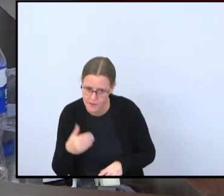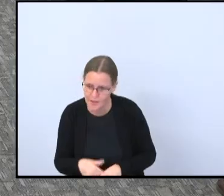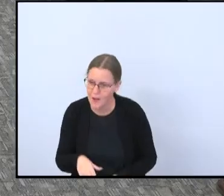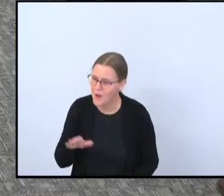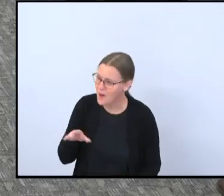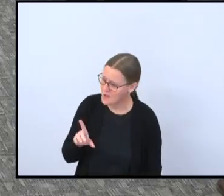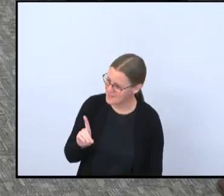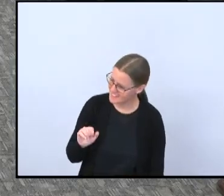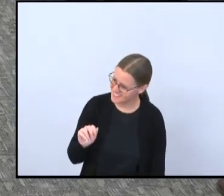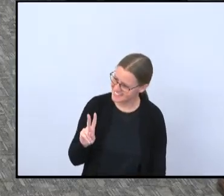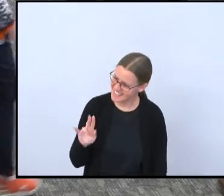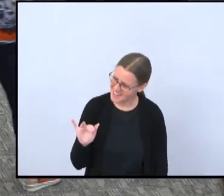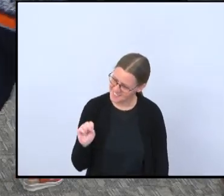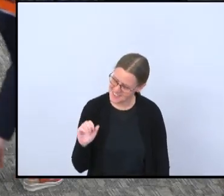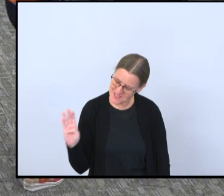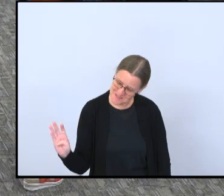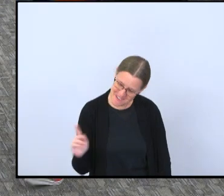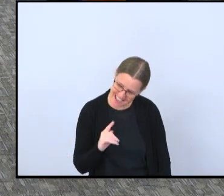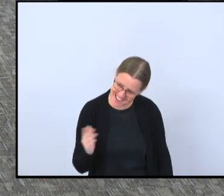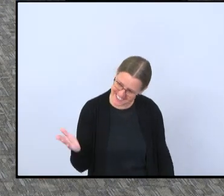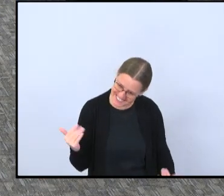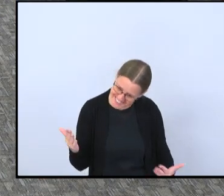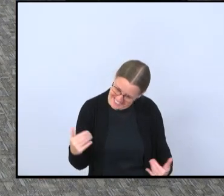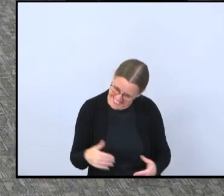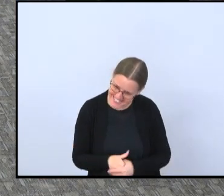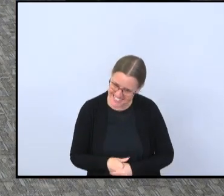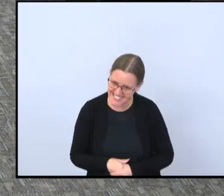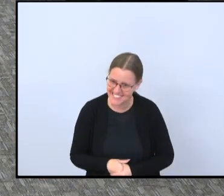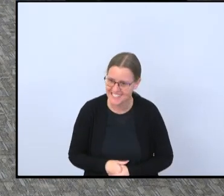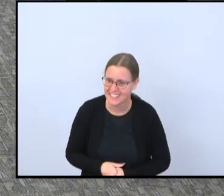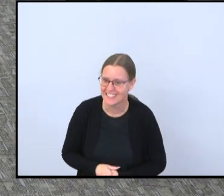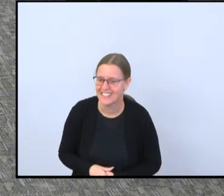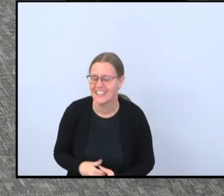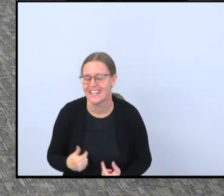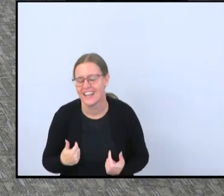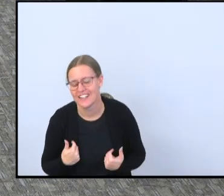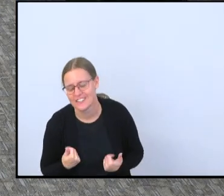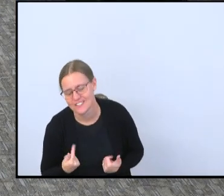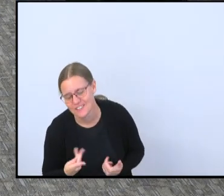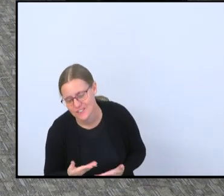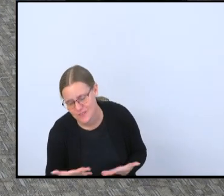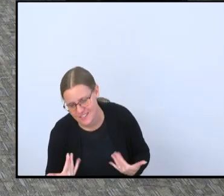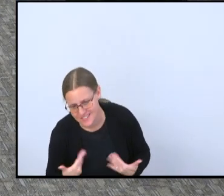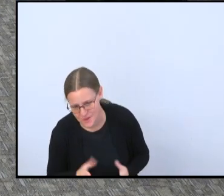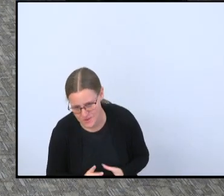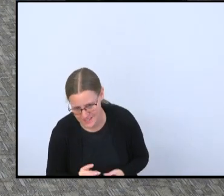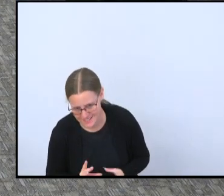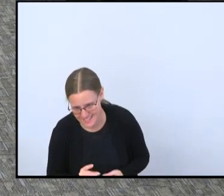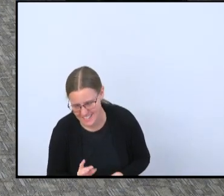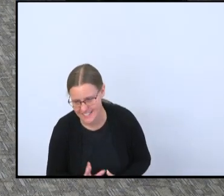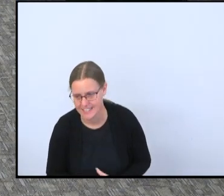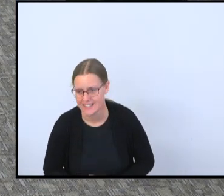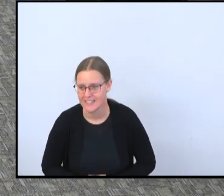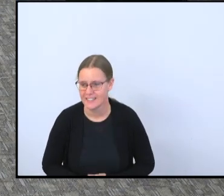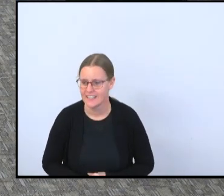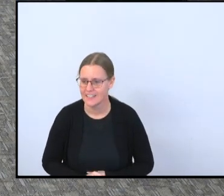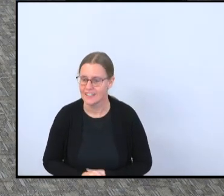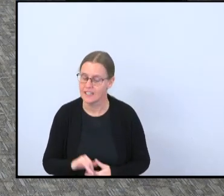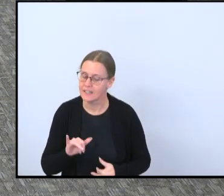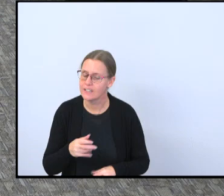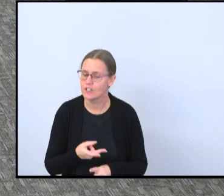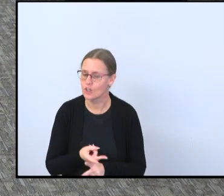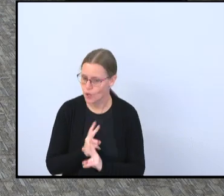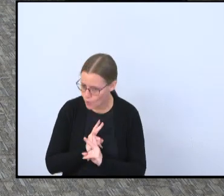Ms. Davis, you're coming back. Of course, please. One of the things that I do want to say is, this is a